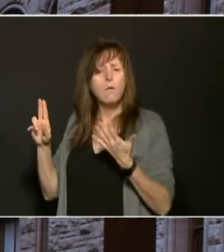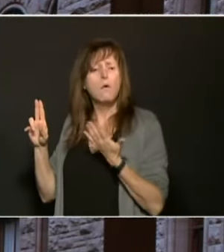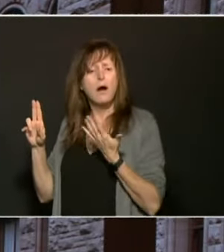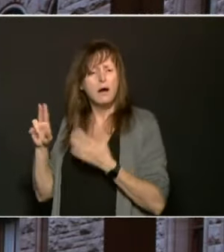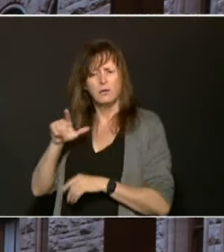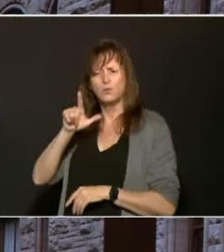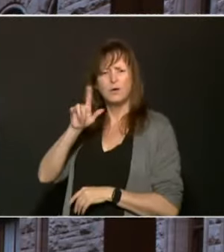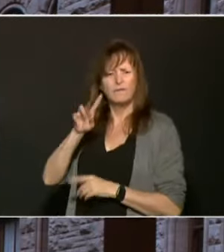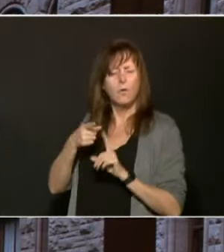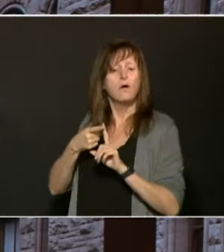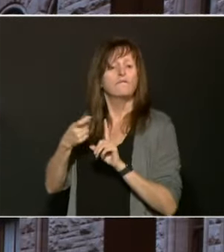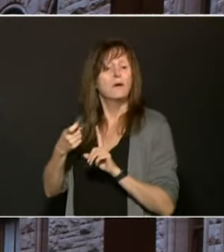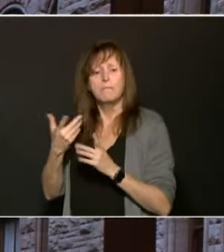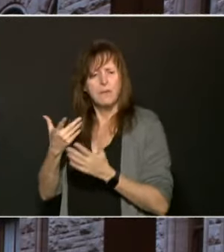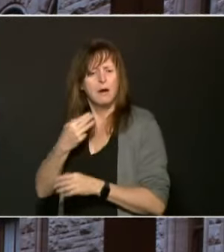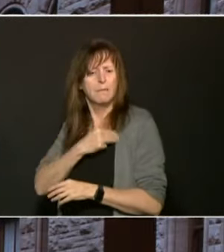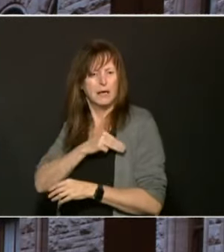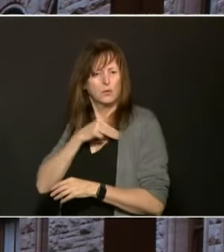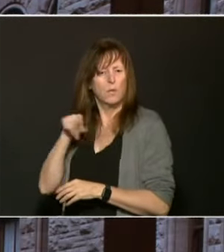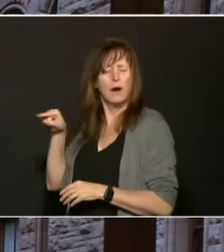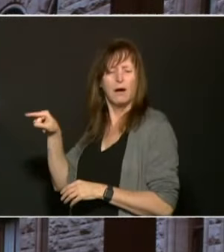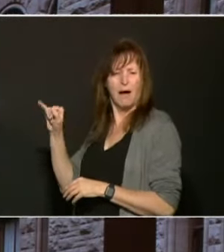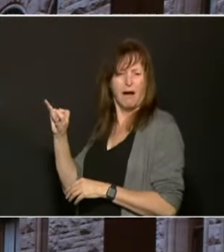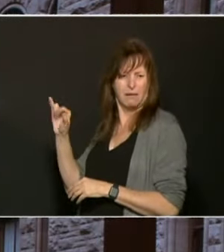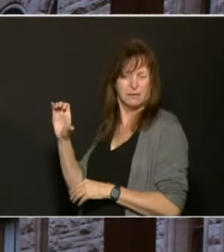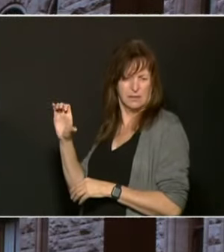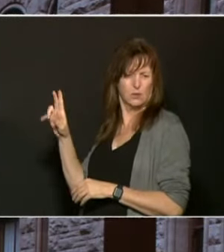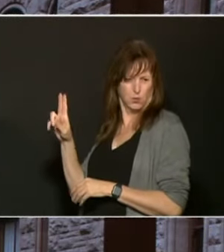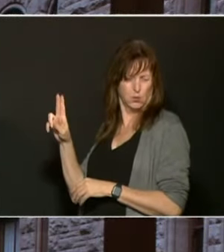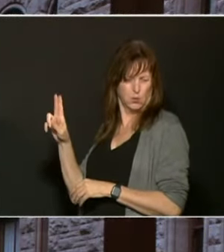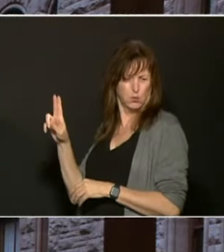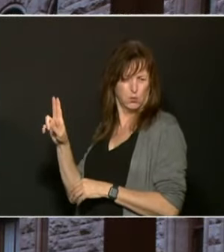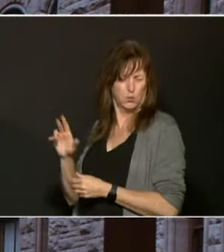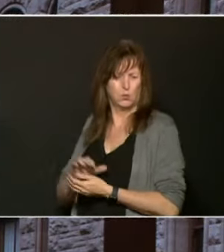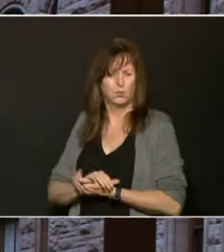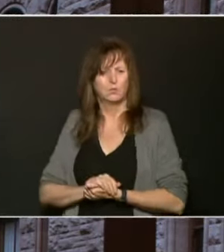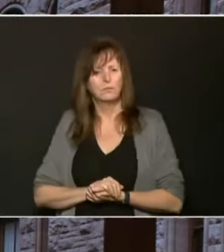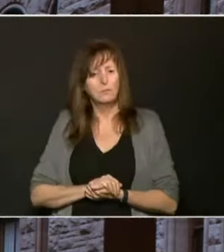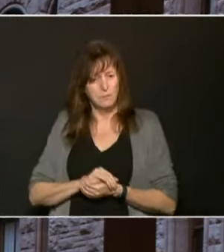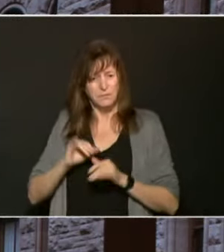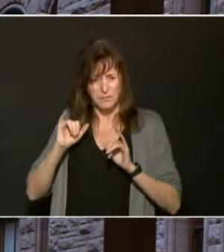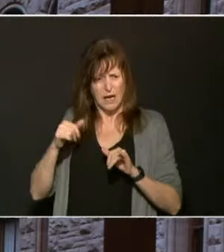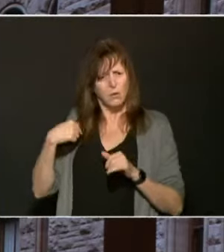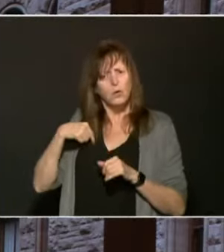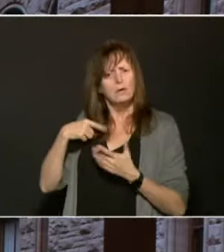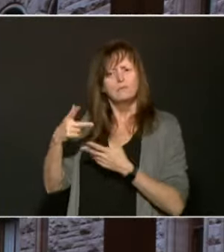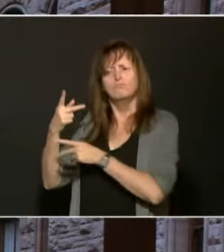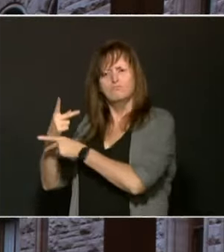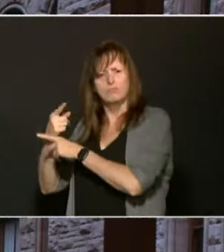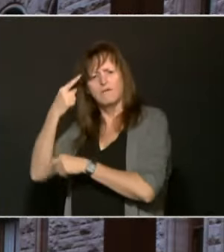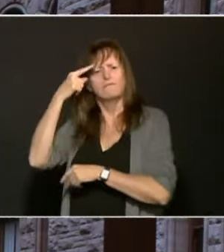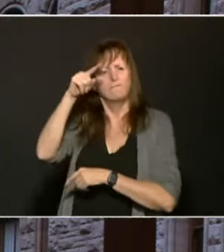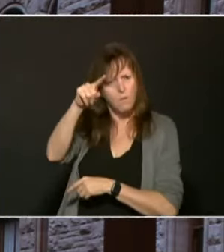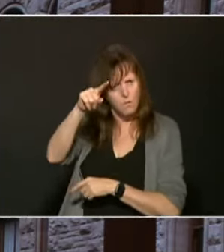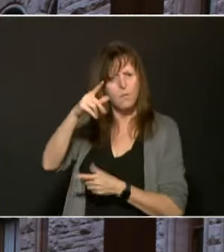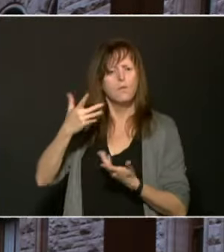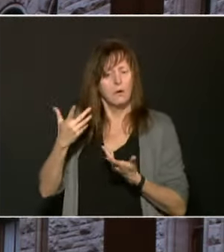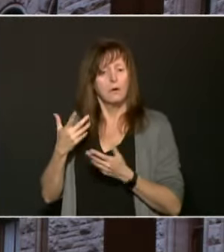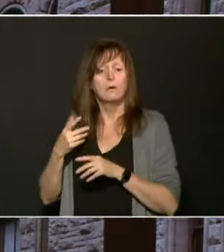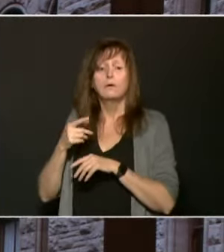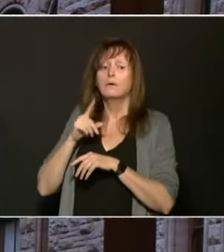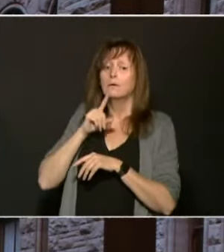in ICU are from Manitoba being cared for in our hospital, so the actual number of Ontarians in ICU